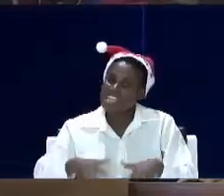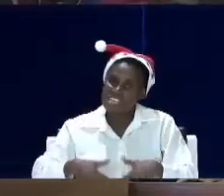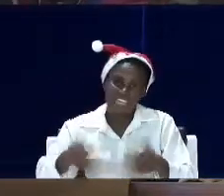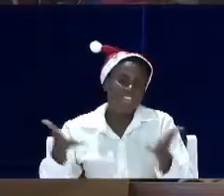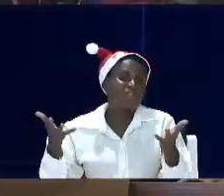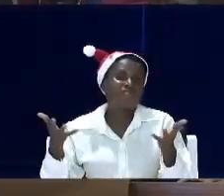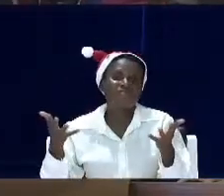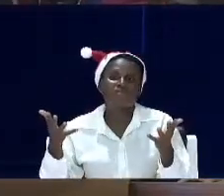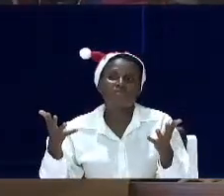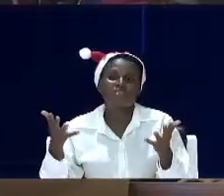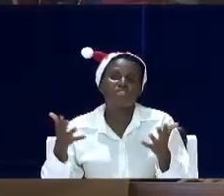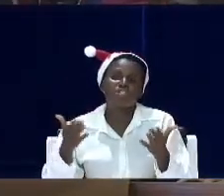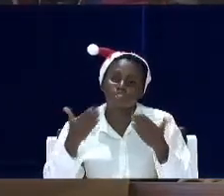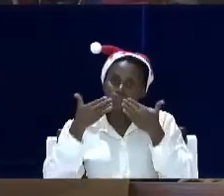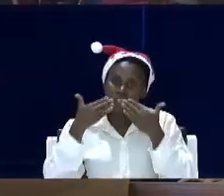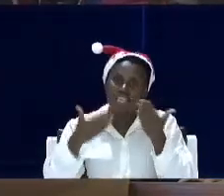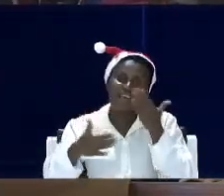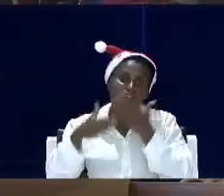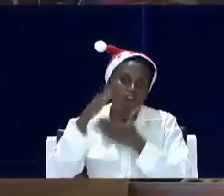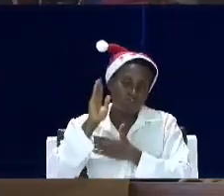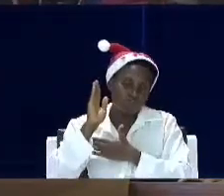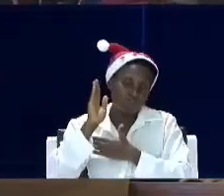in gratitude to God,